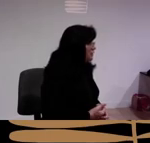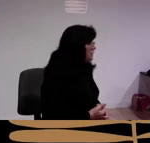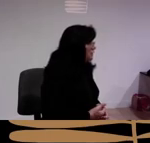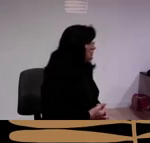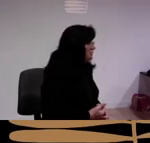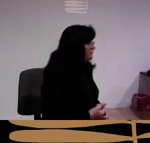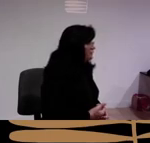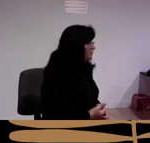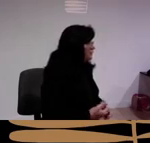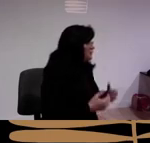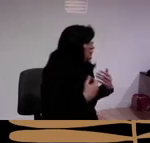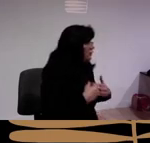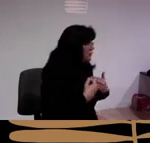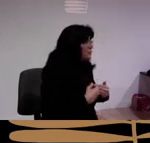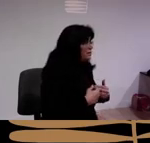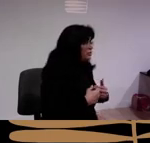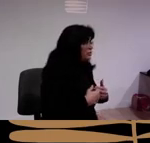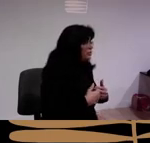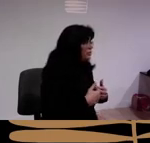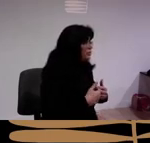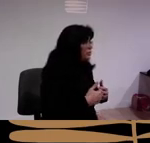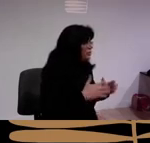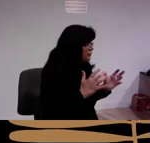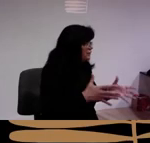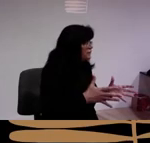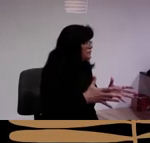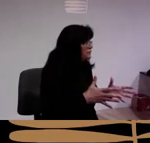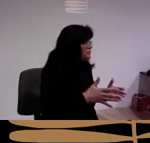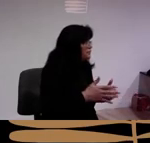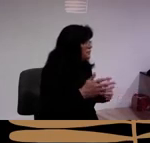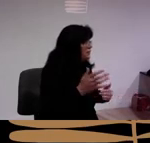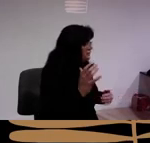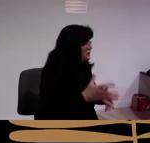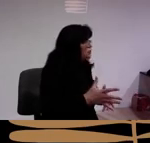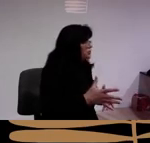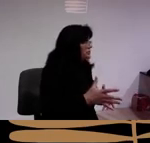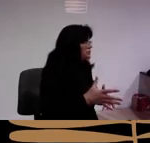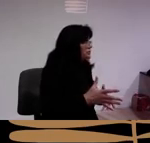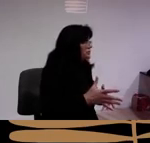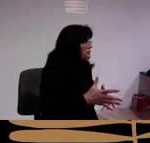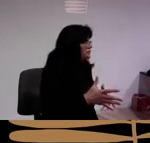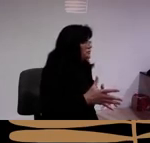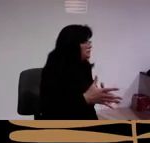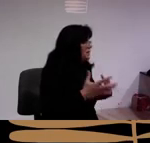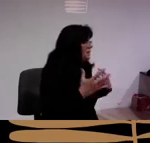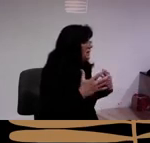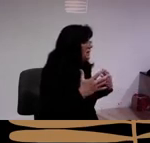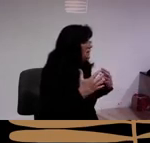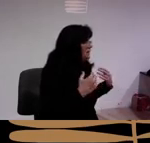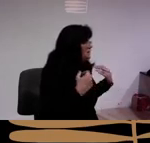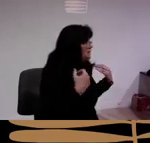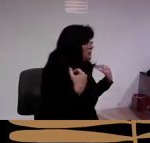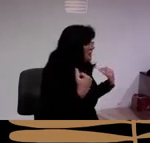deep water. For my people, the rivers and the oceans